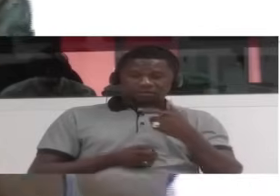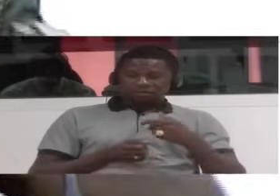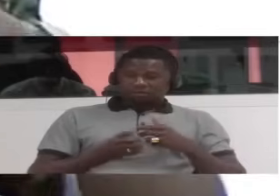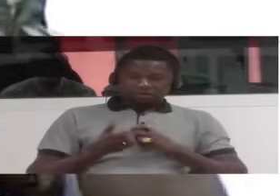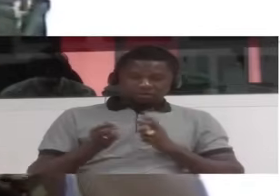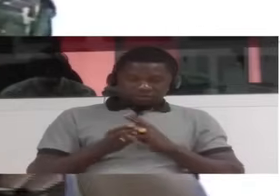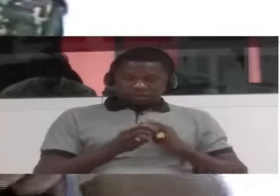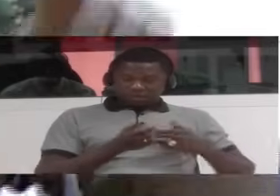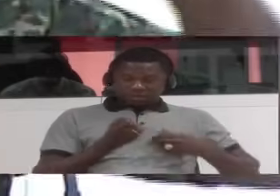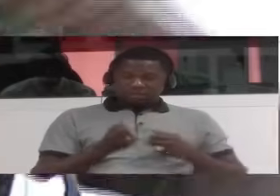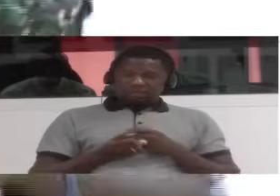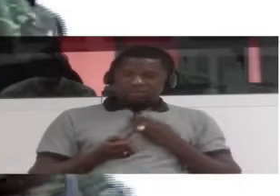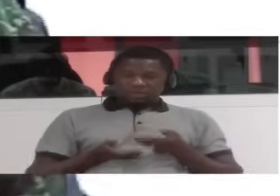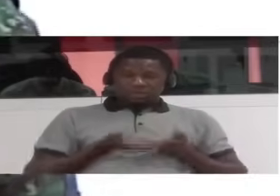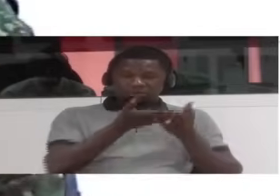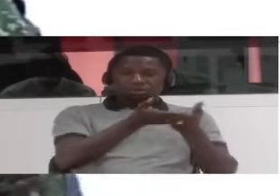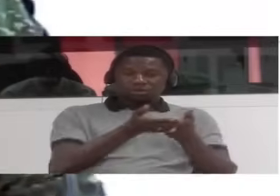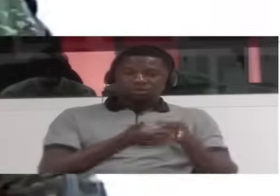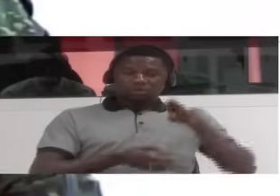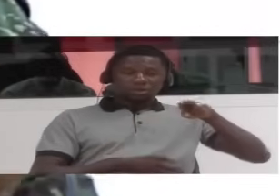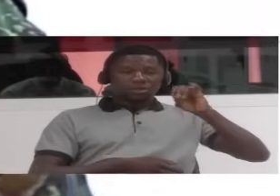that he tender to the NIA as